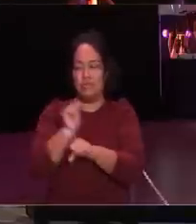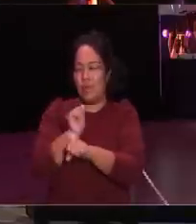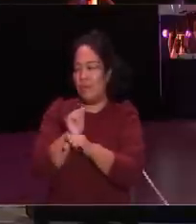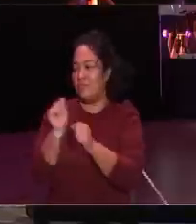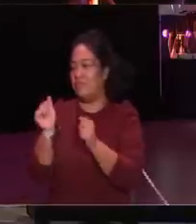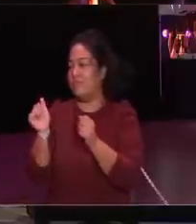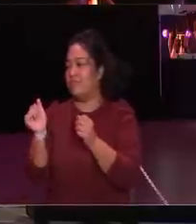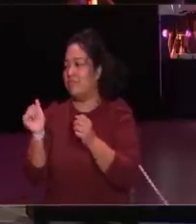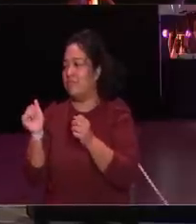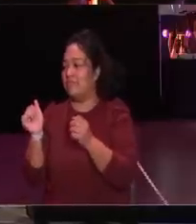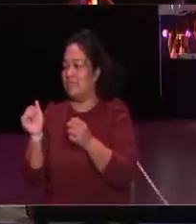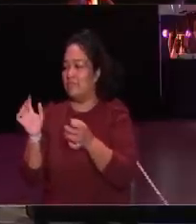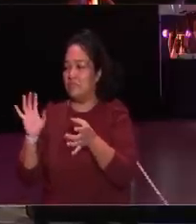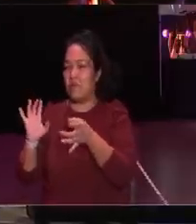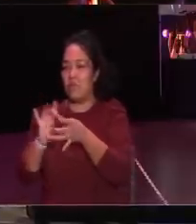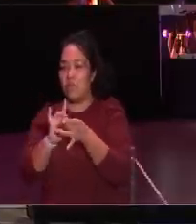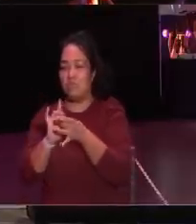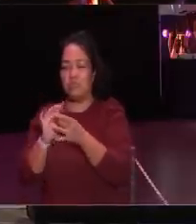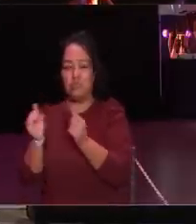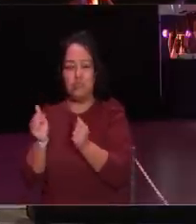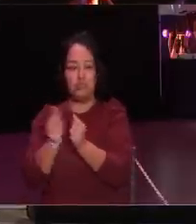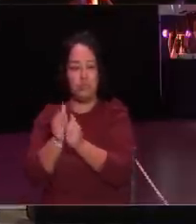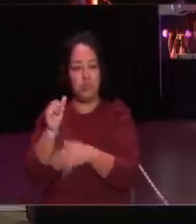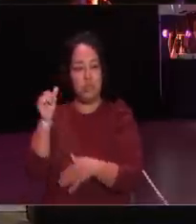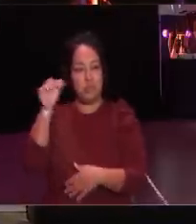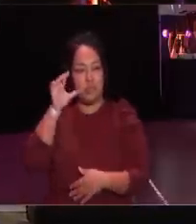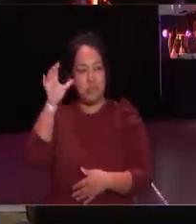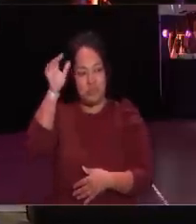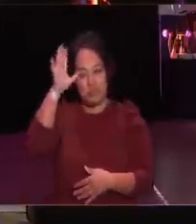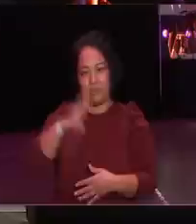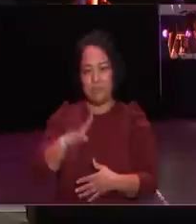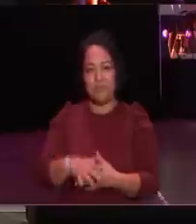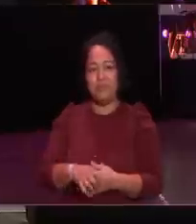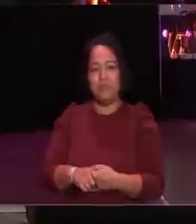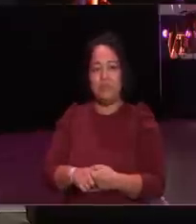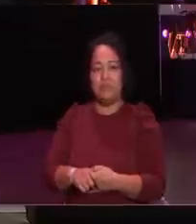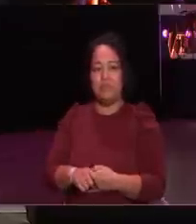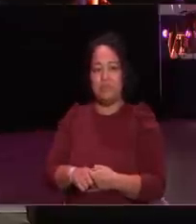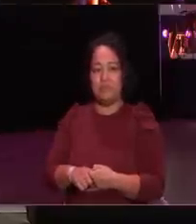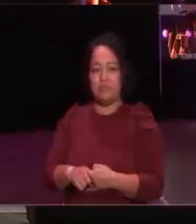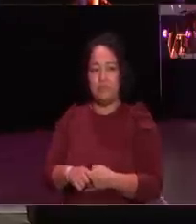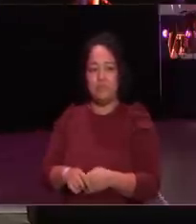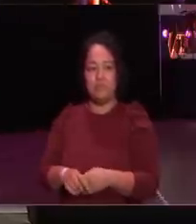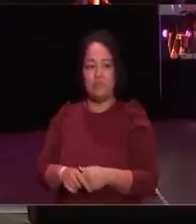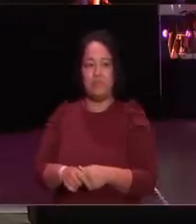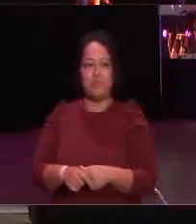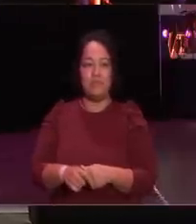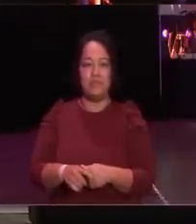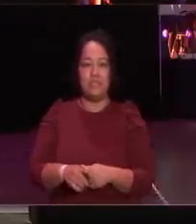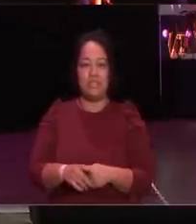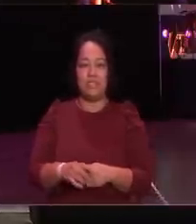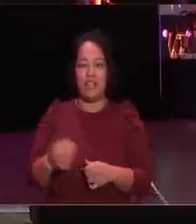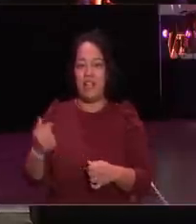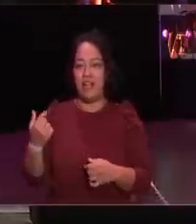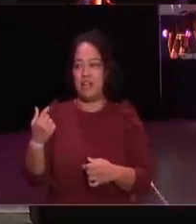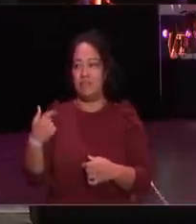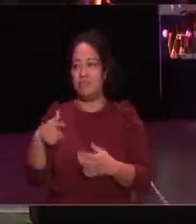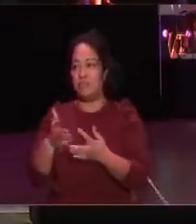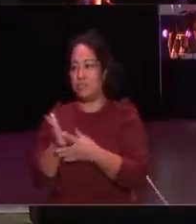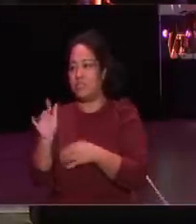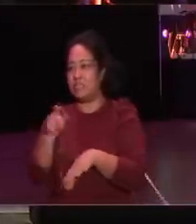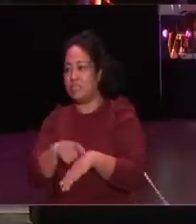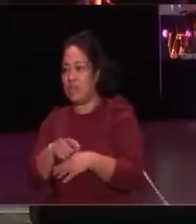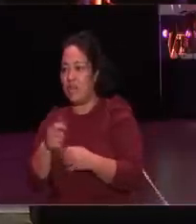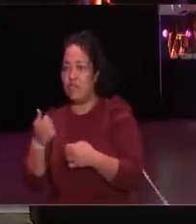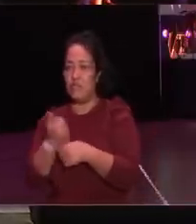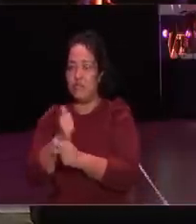To work with these men. A través de estos años, throughout this time, hemos creado una amistad. We have created a friendship.